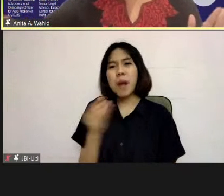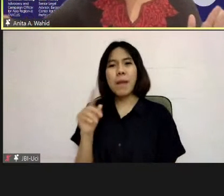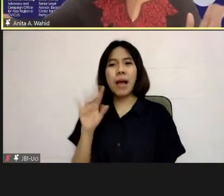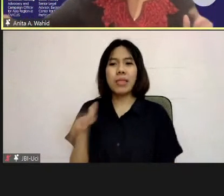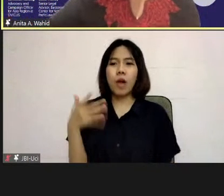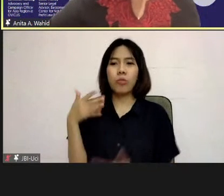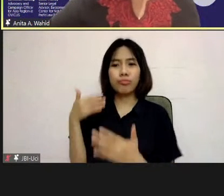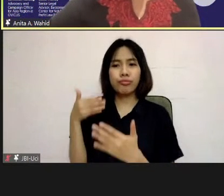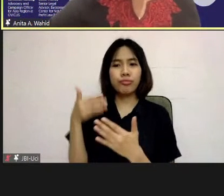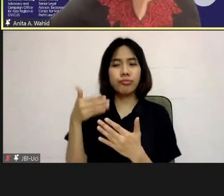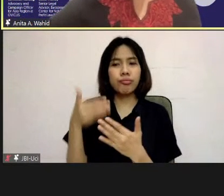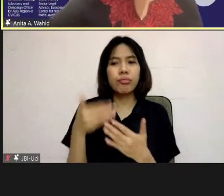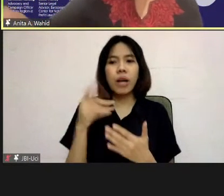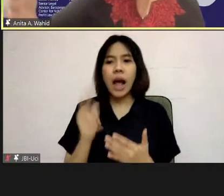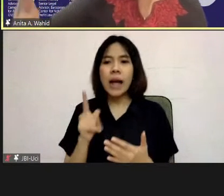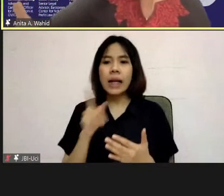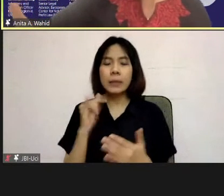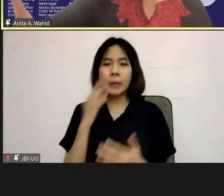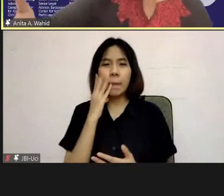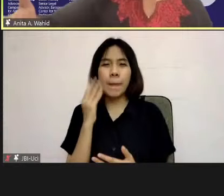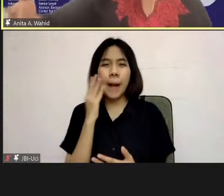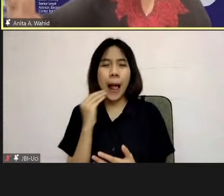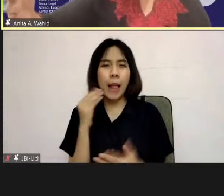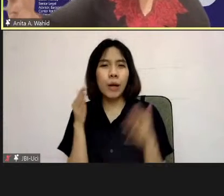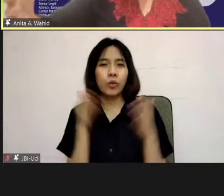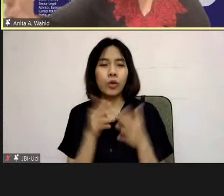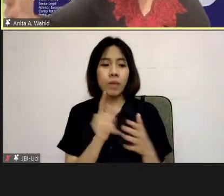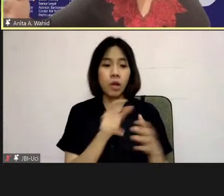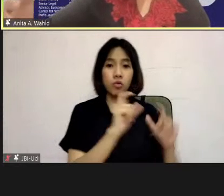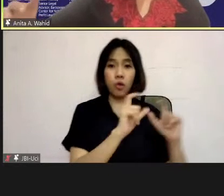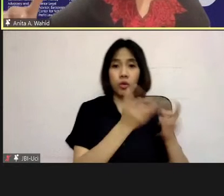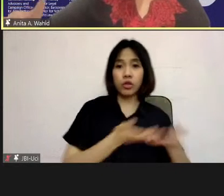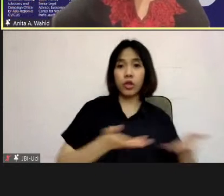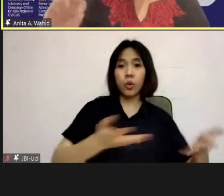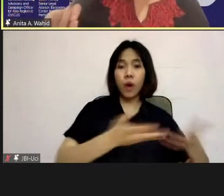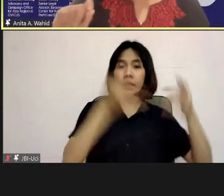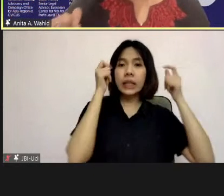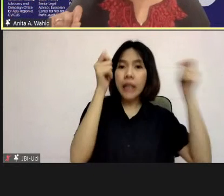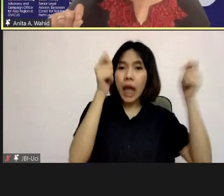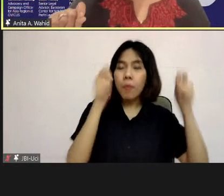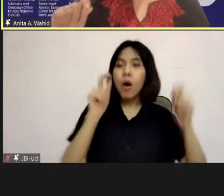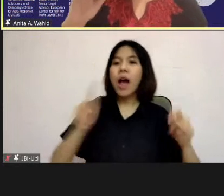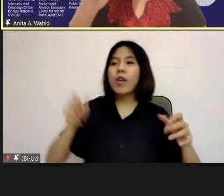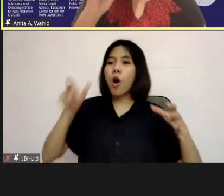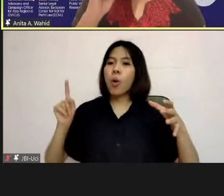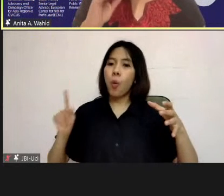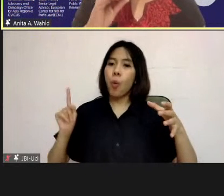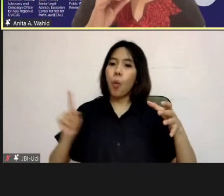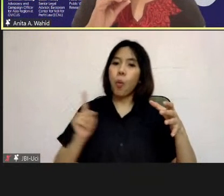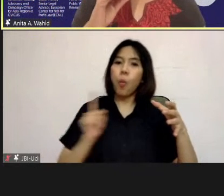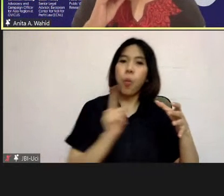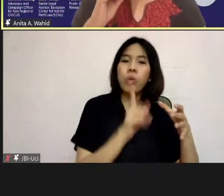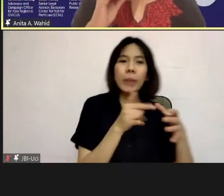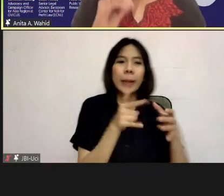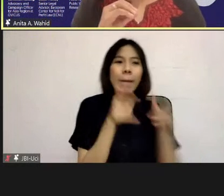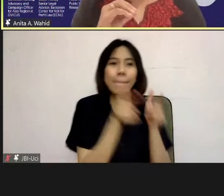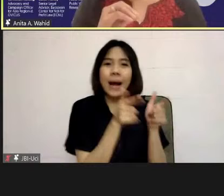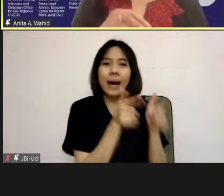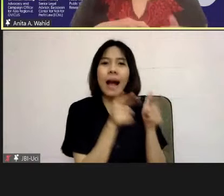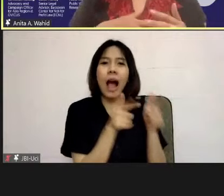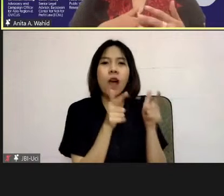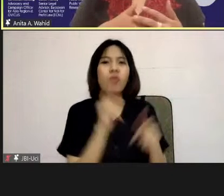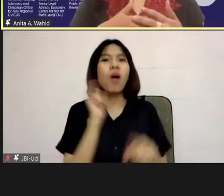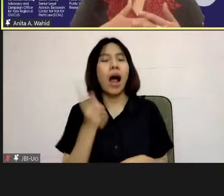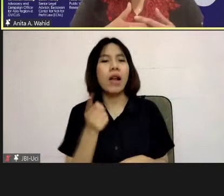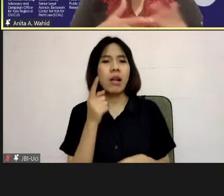the recent few years there's some patterns within the demonstrations happening or being disturbed. In